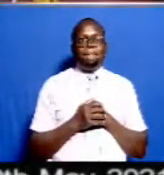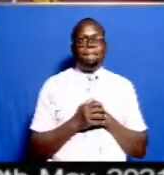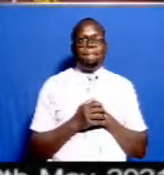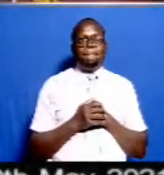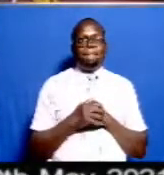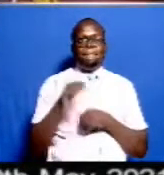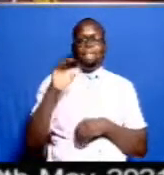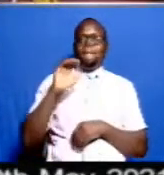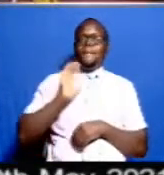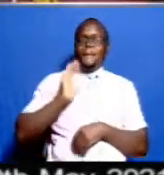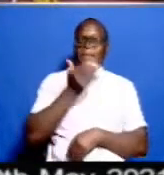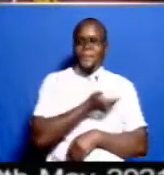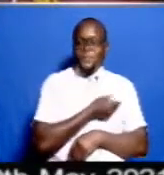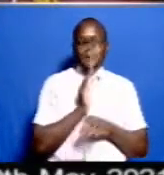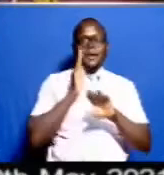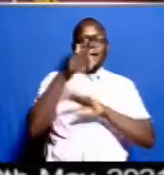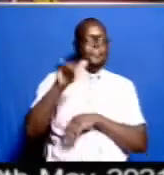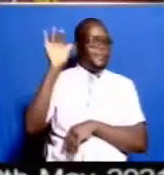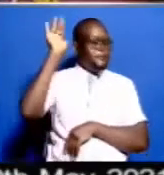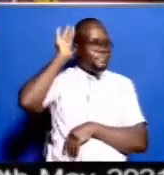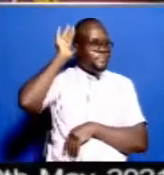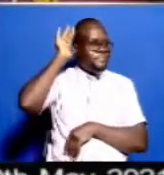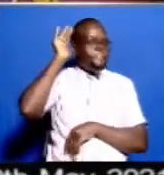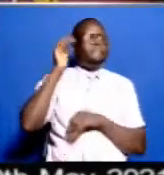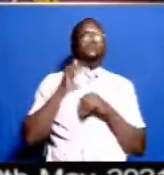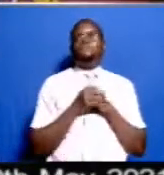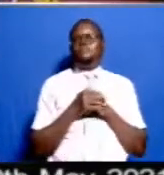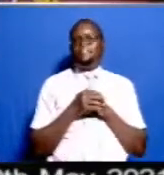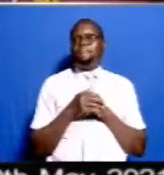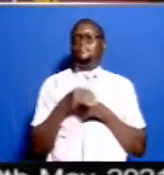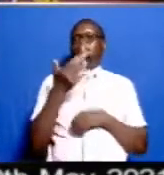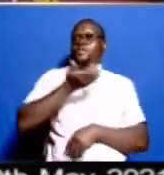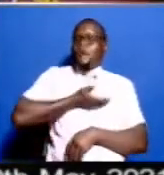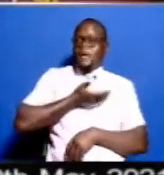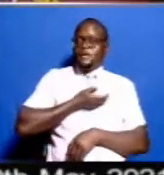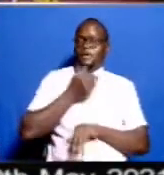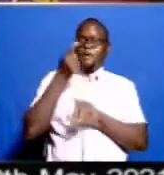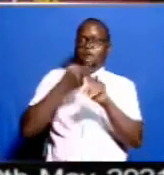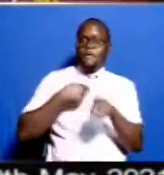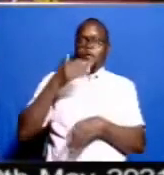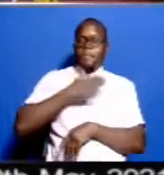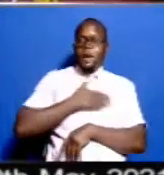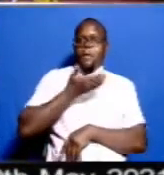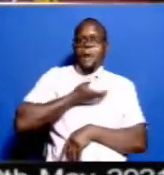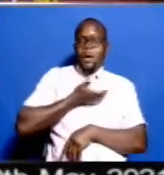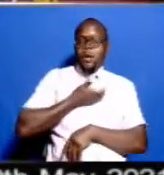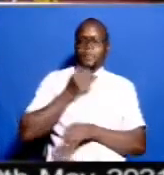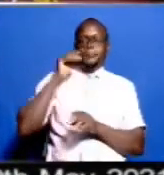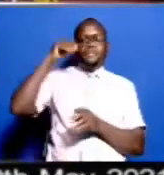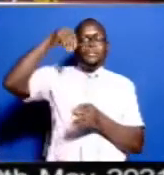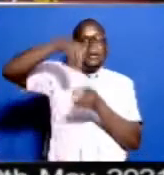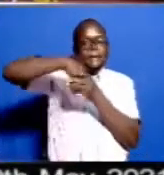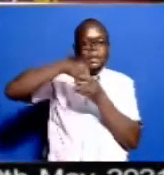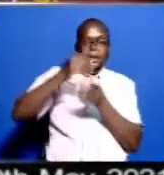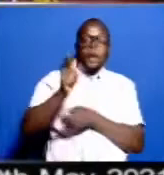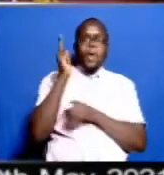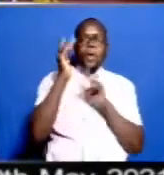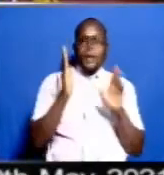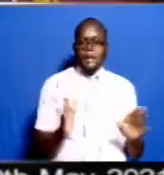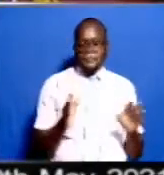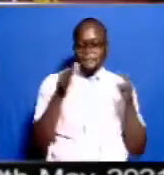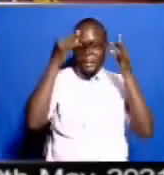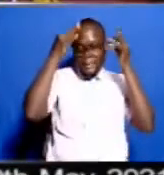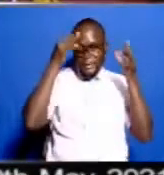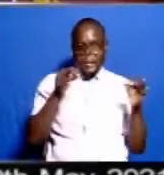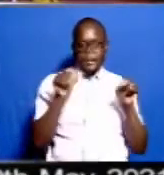the committee, after listening to counsel from our own internal lawyers, decided